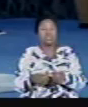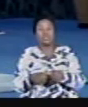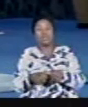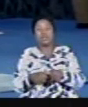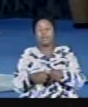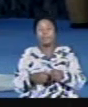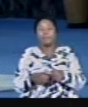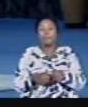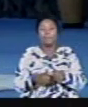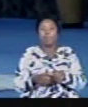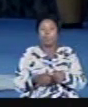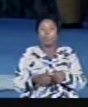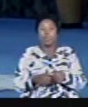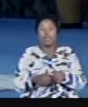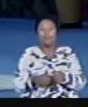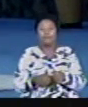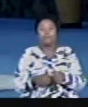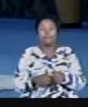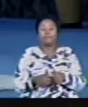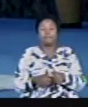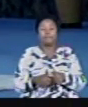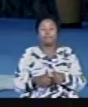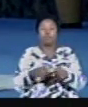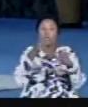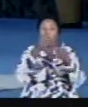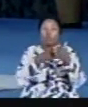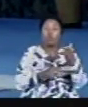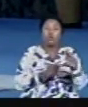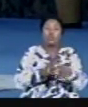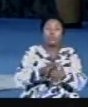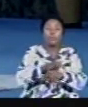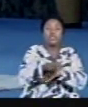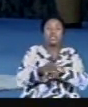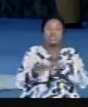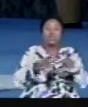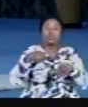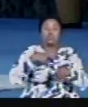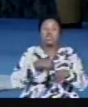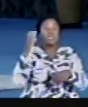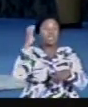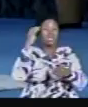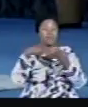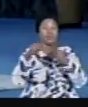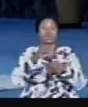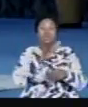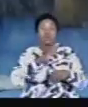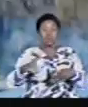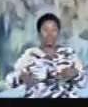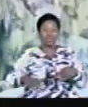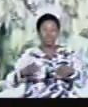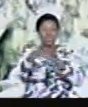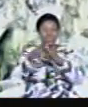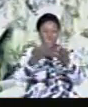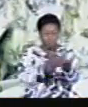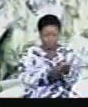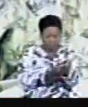What message did we hear about Christ in the morning?